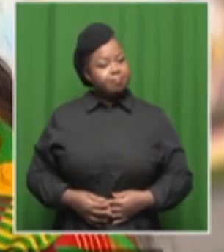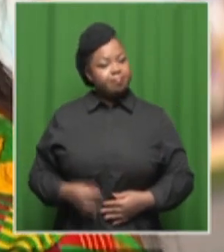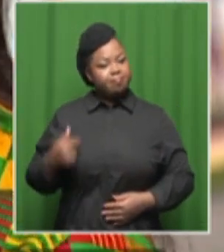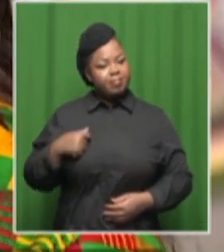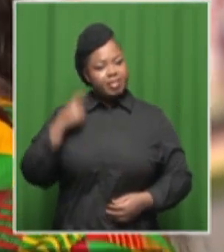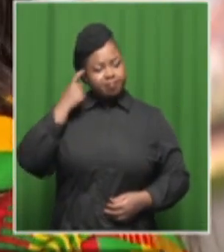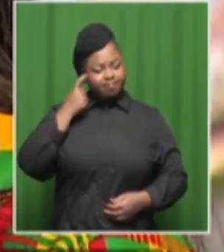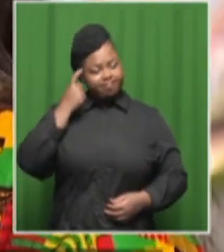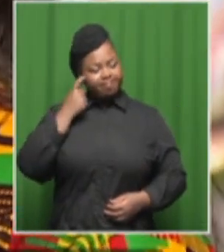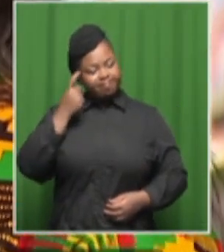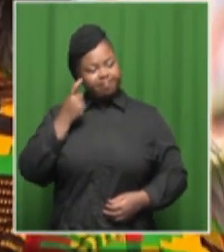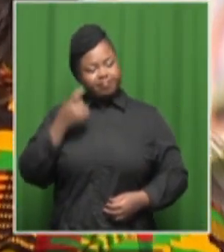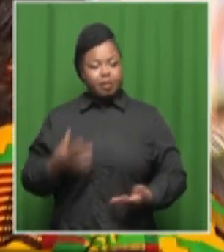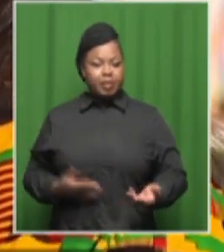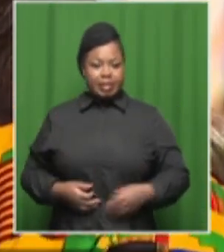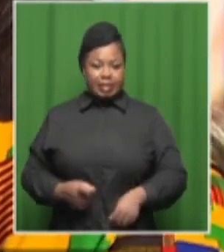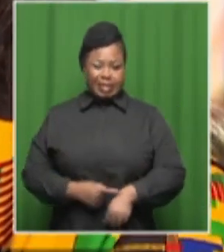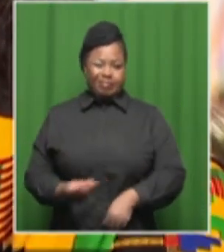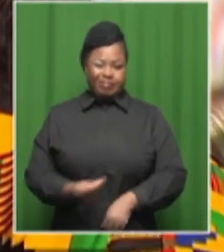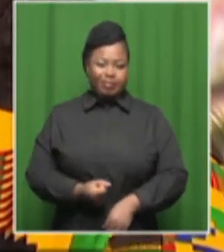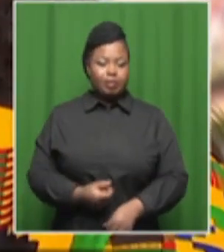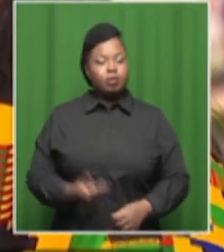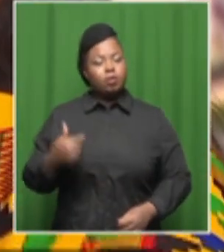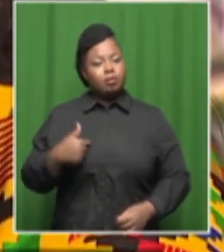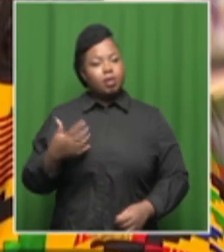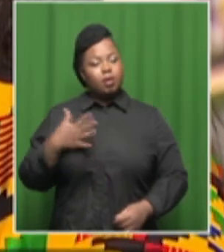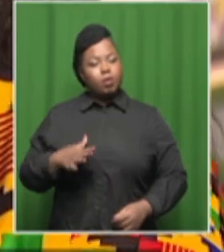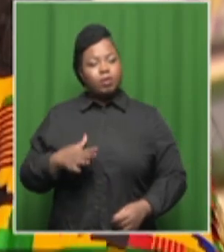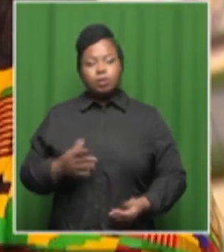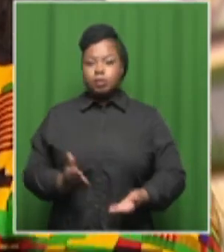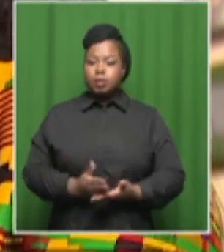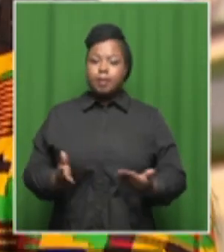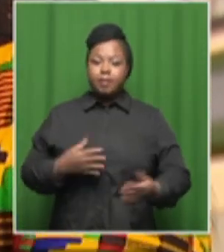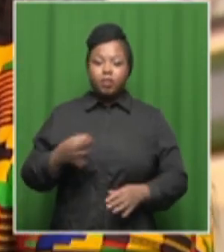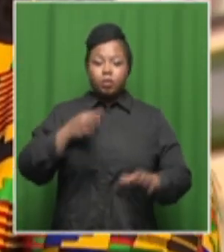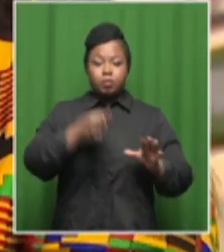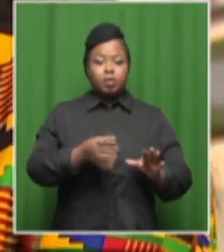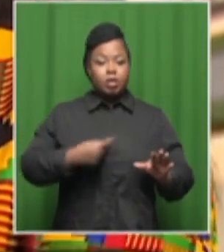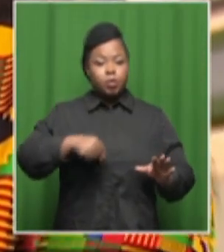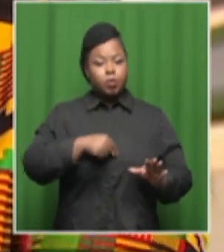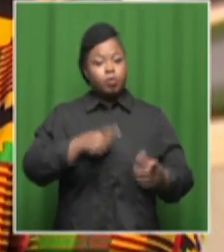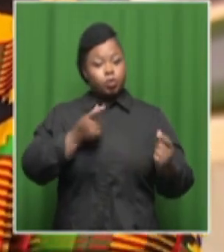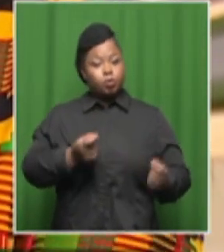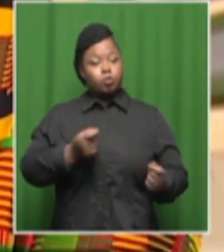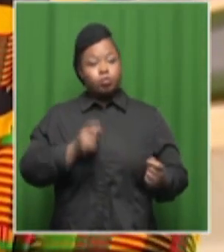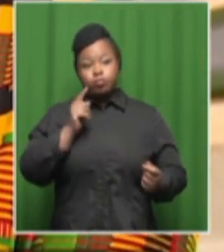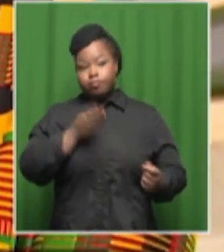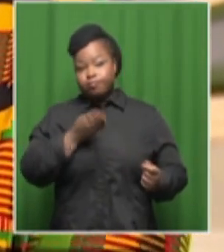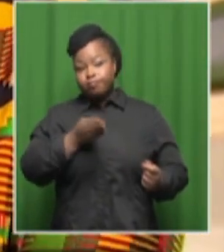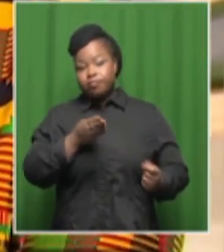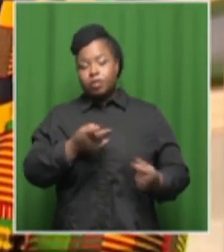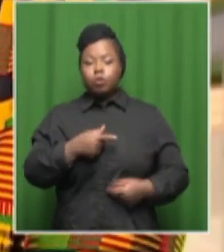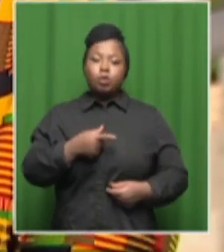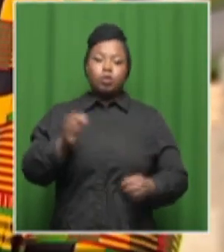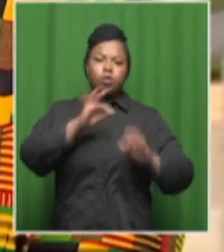as we conclude, in terms of time now, I wanted to look at some of the contributions that we will be making to that scene, perhaps also to the